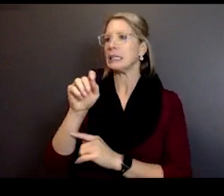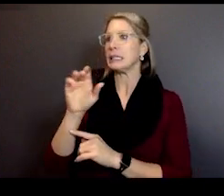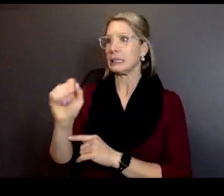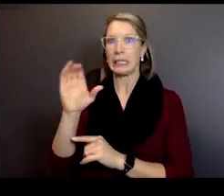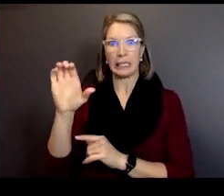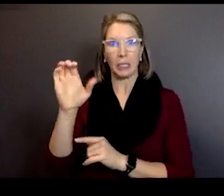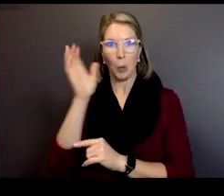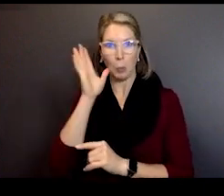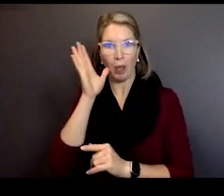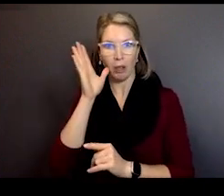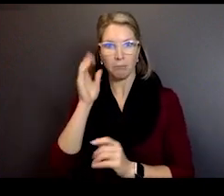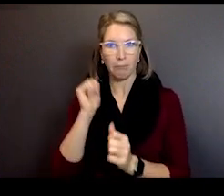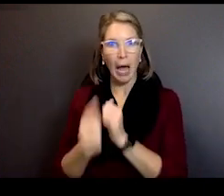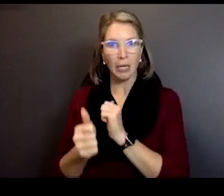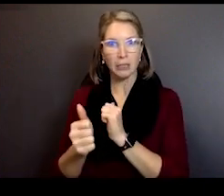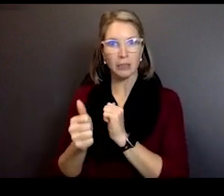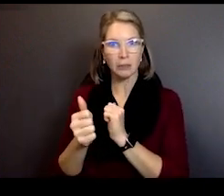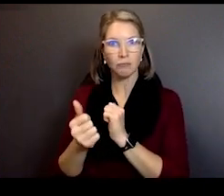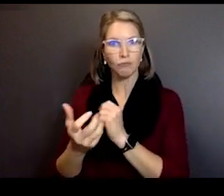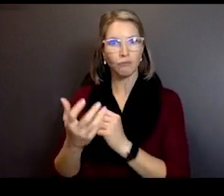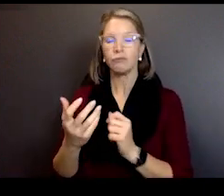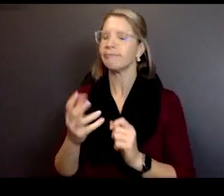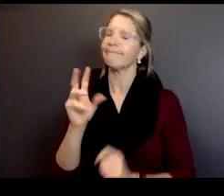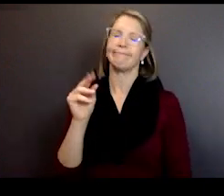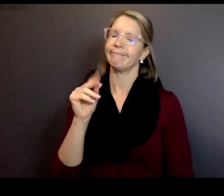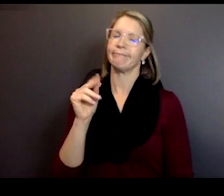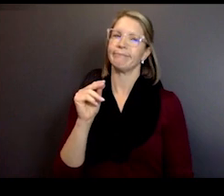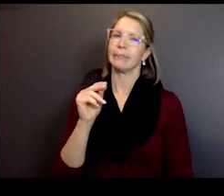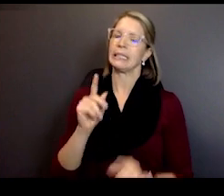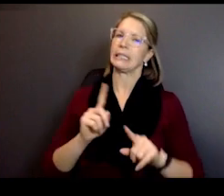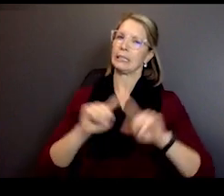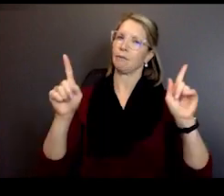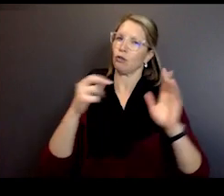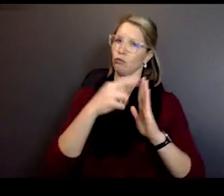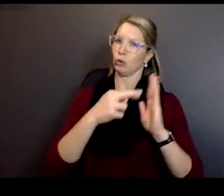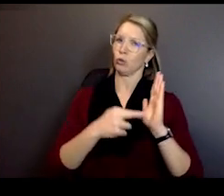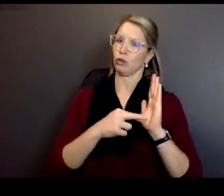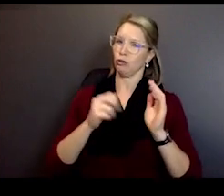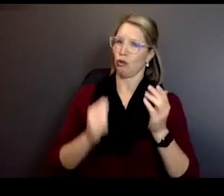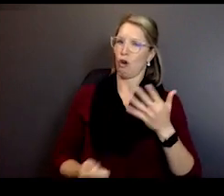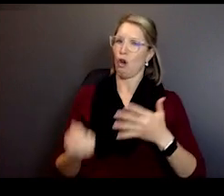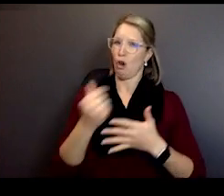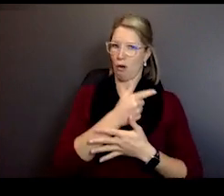credit. These programs have other purposes and different criteria.